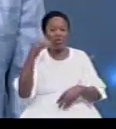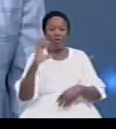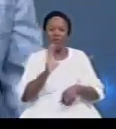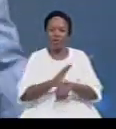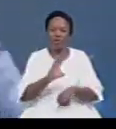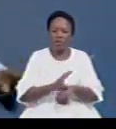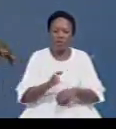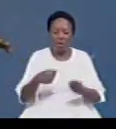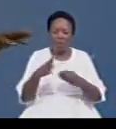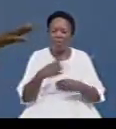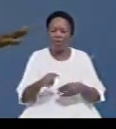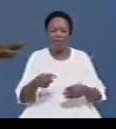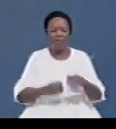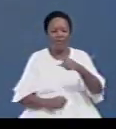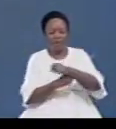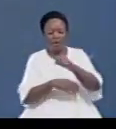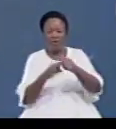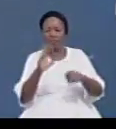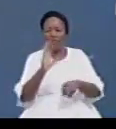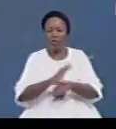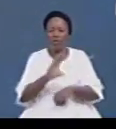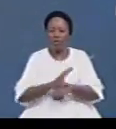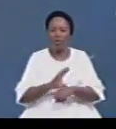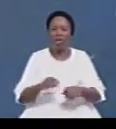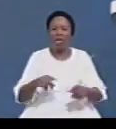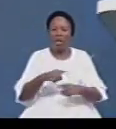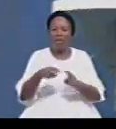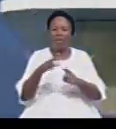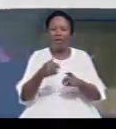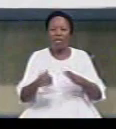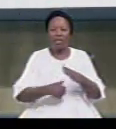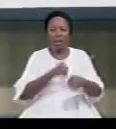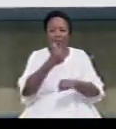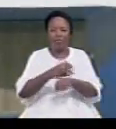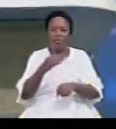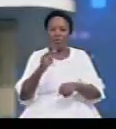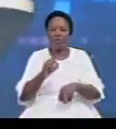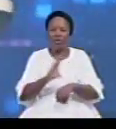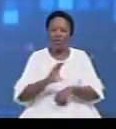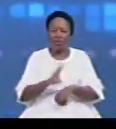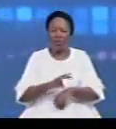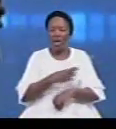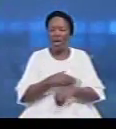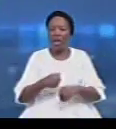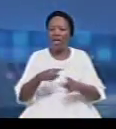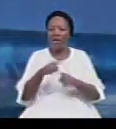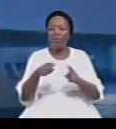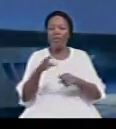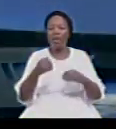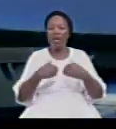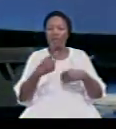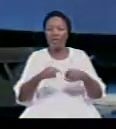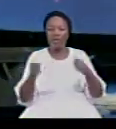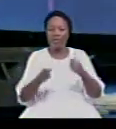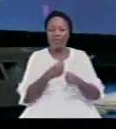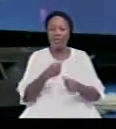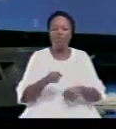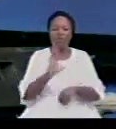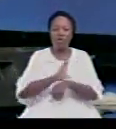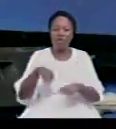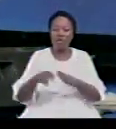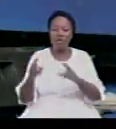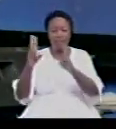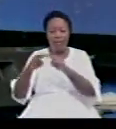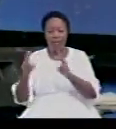foundation of the church, about the establishment of the church, and about how the first church in their village, in their town was